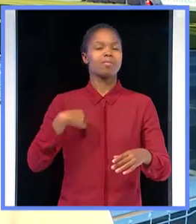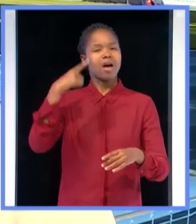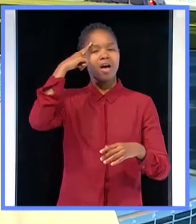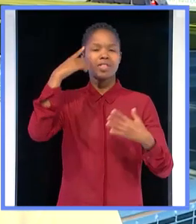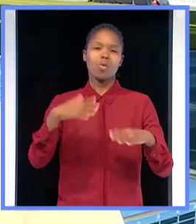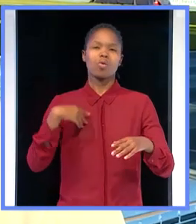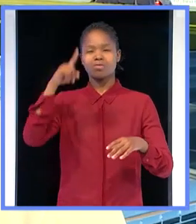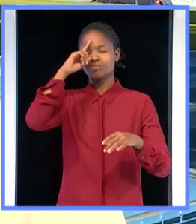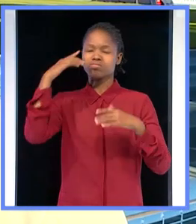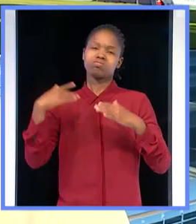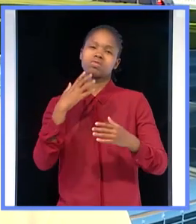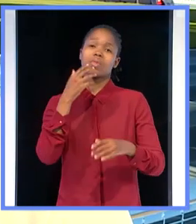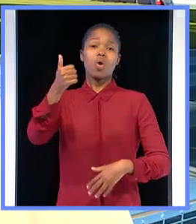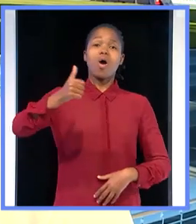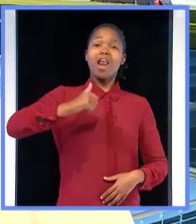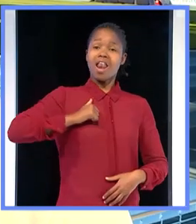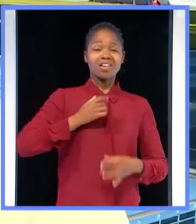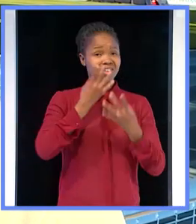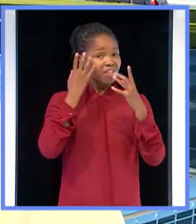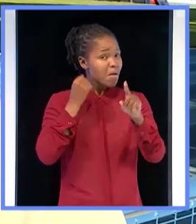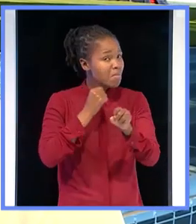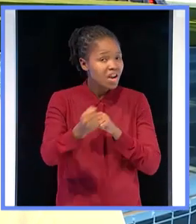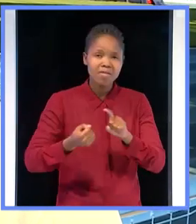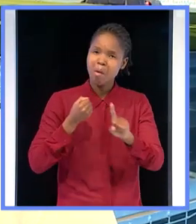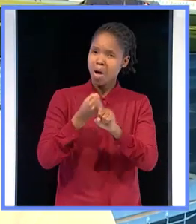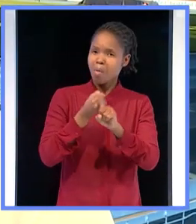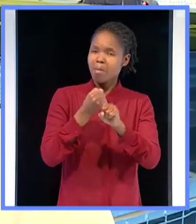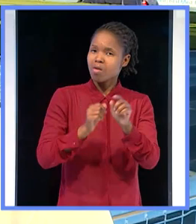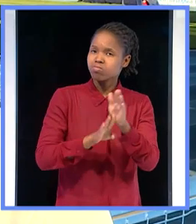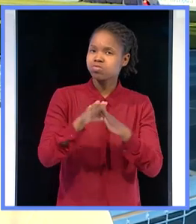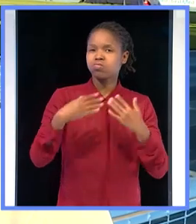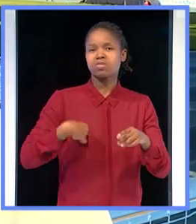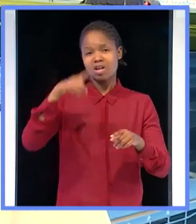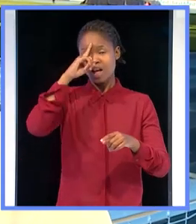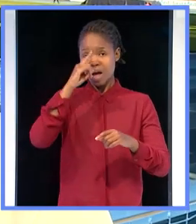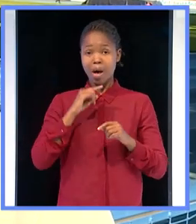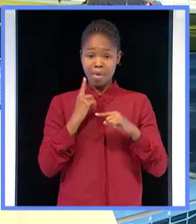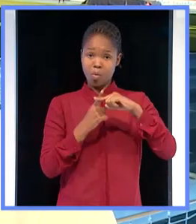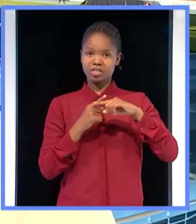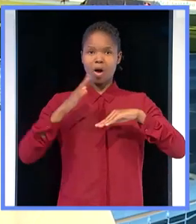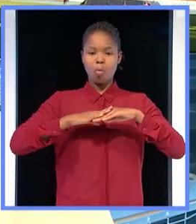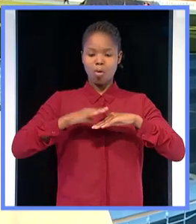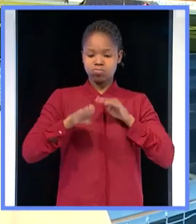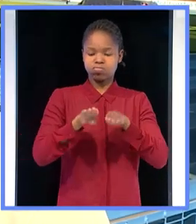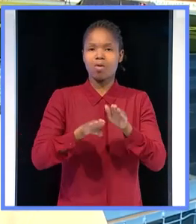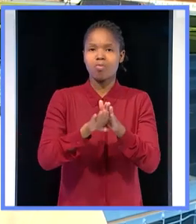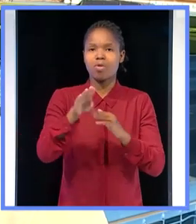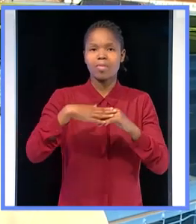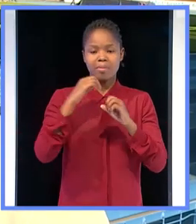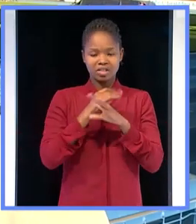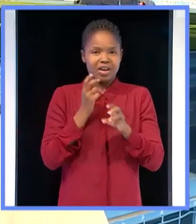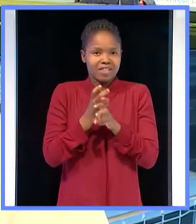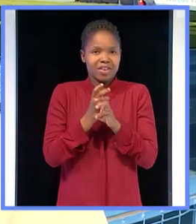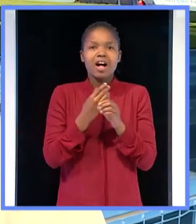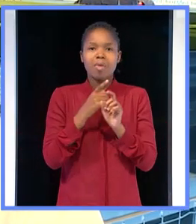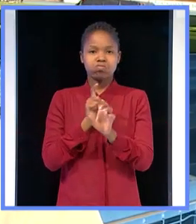moet opgee nie. Ek dink hierdie is die begin van groot dinge. Ek dink ons moet net meer geleenthede oopmaak en deure gaan oopgemaak word. Hou aan